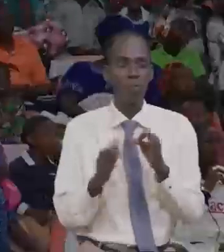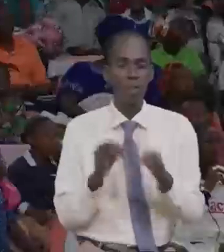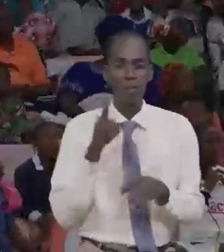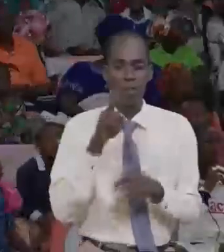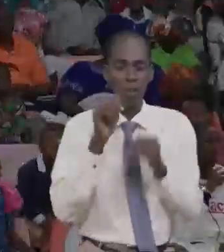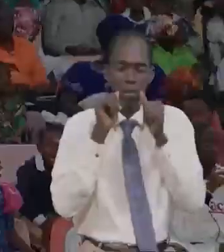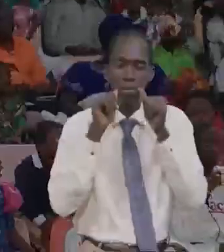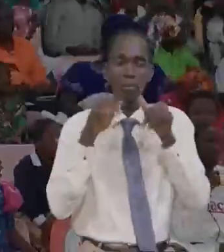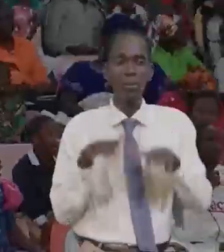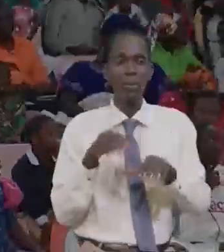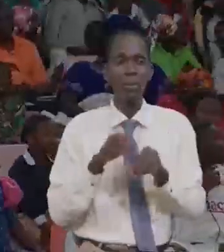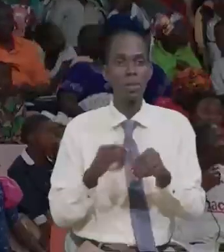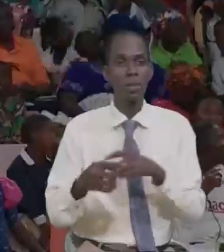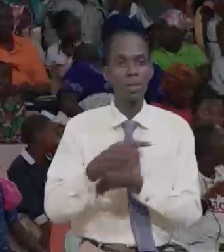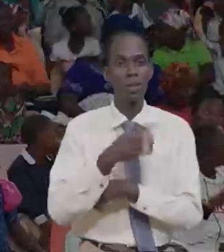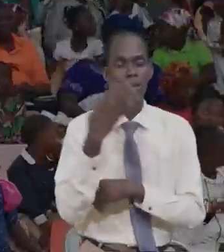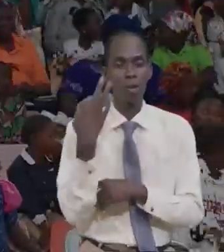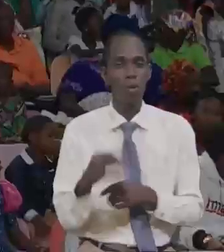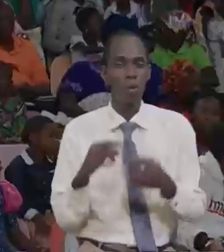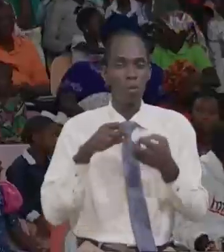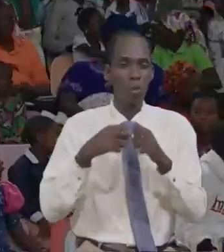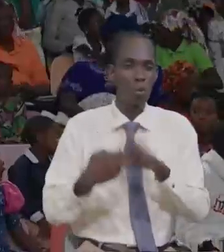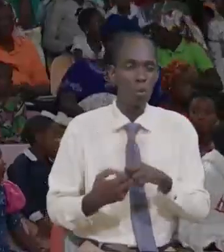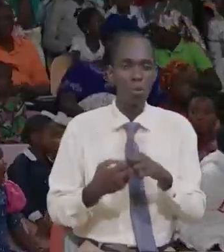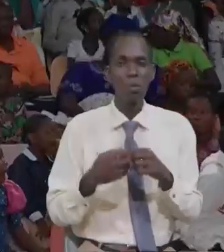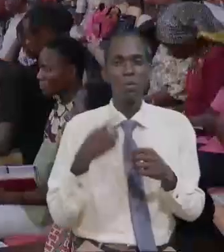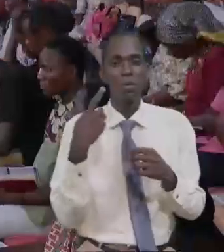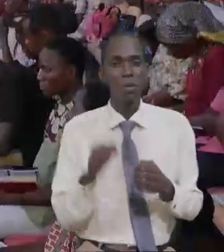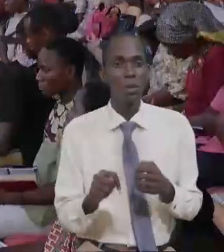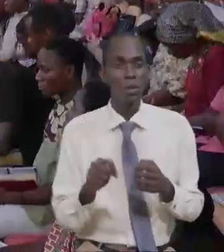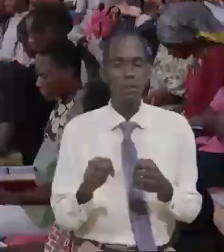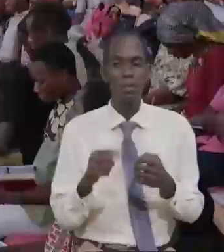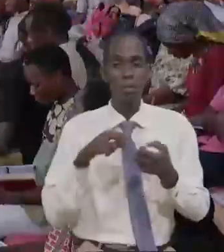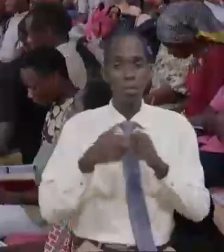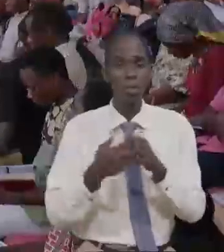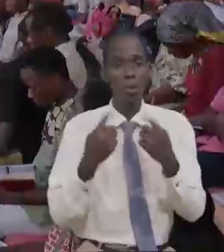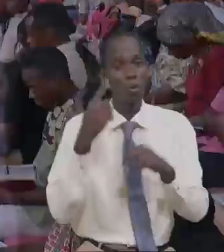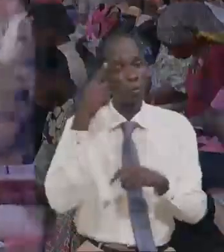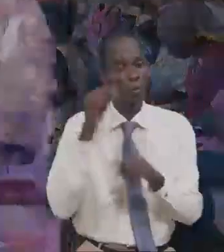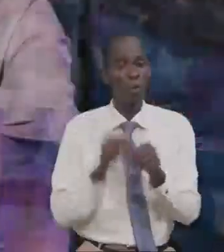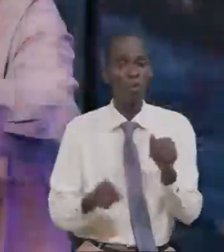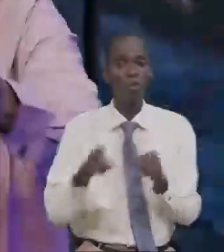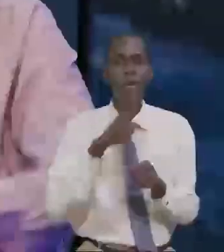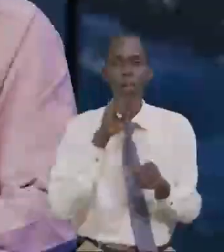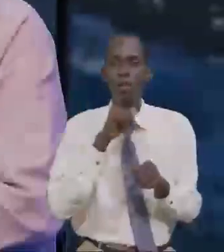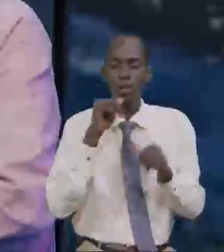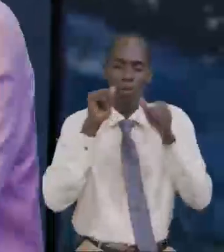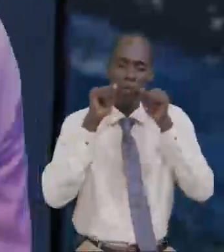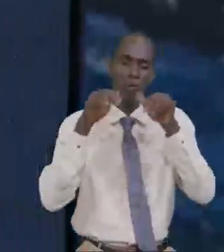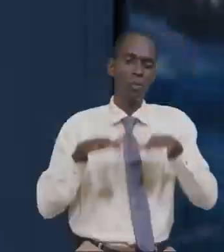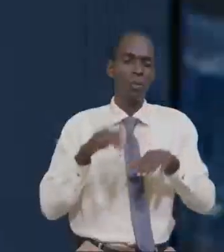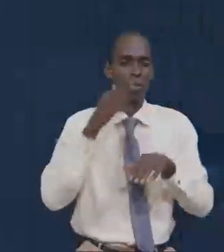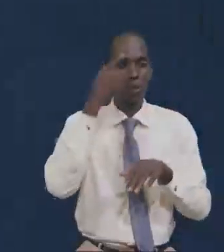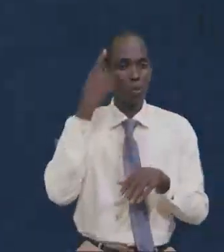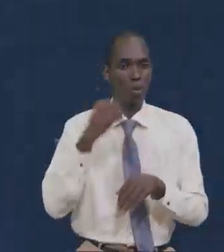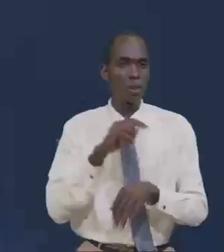fainting because there's dry season, because there's Amatan, because there's rainy season, because you know the roads are rough,